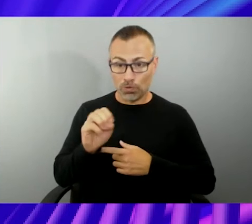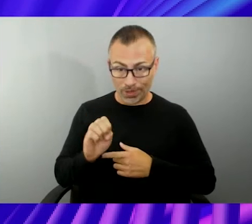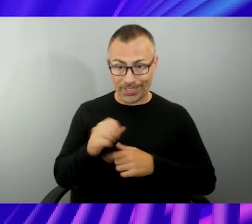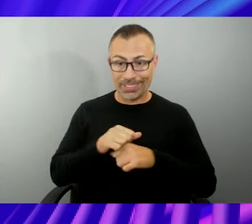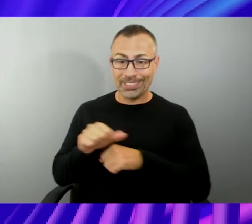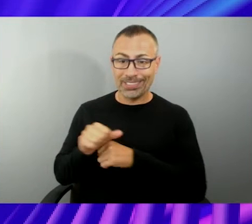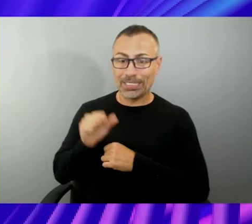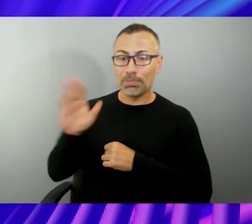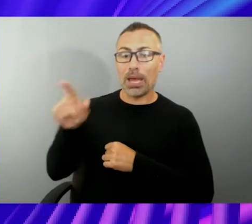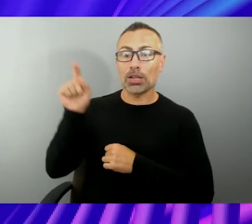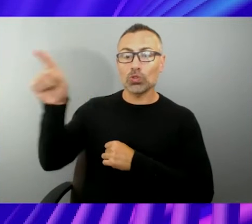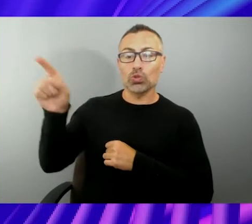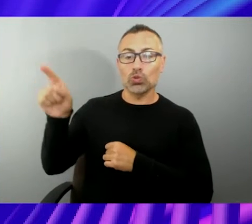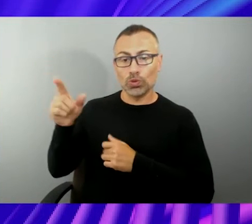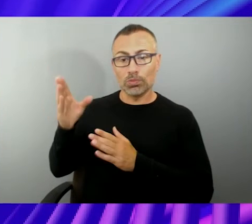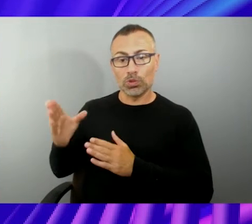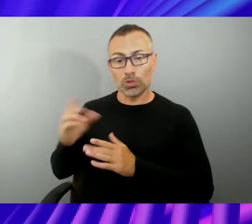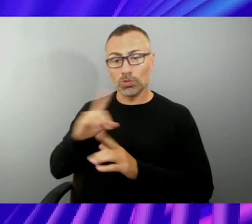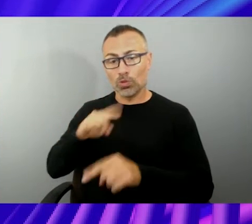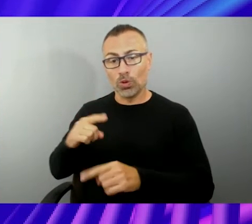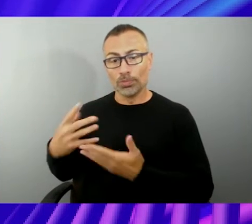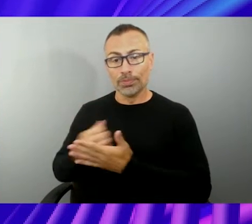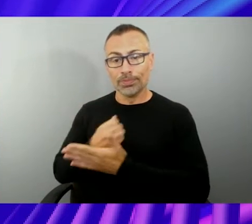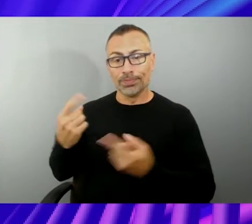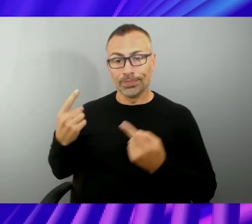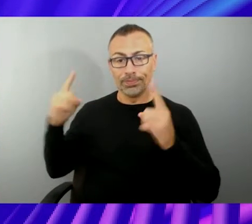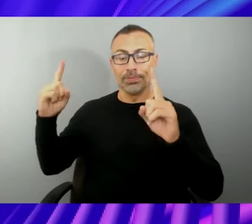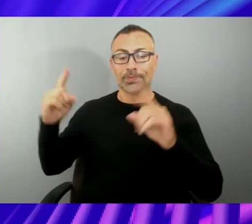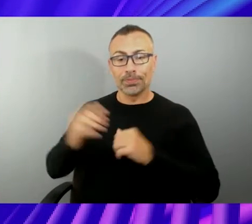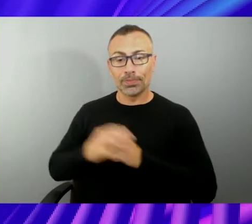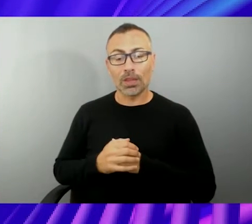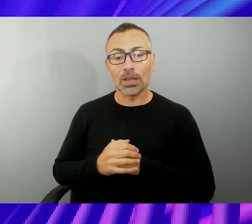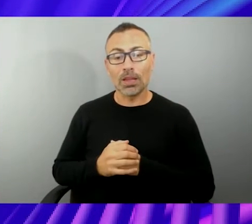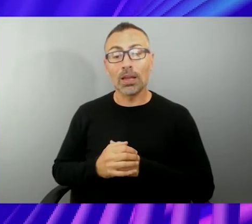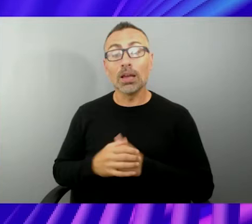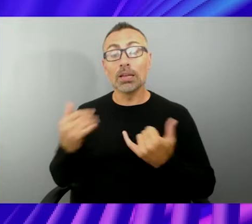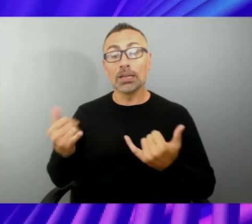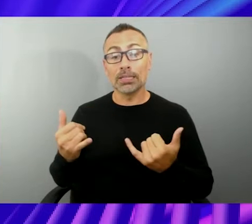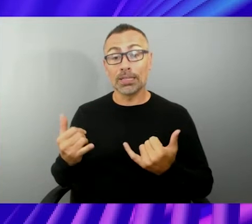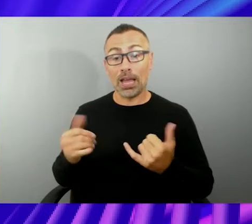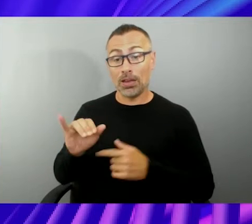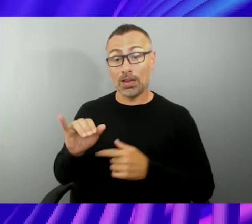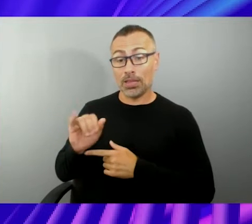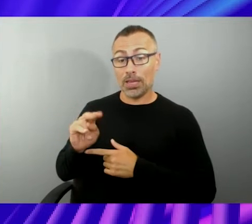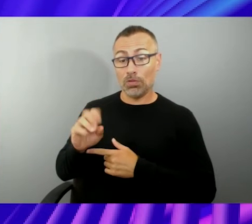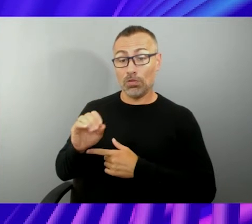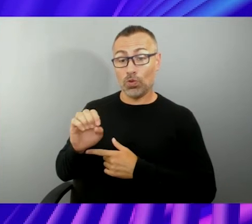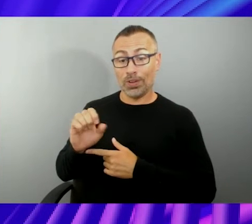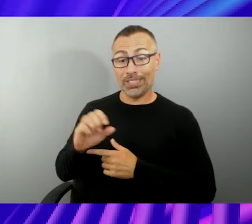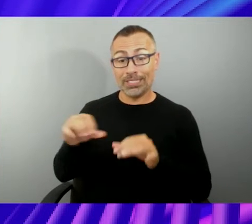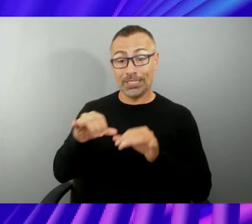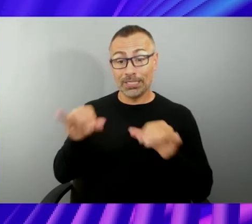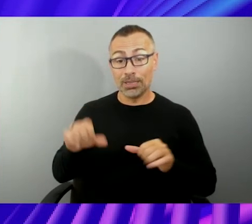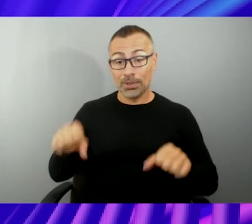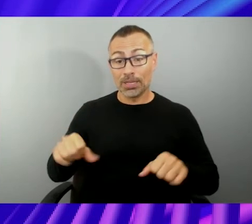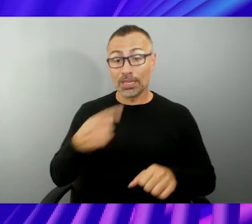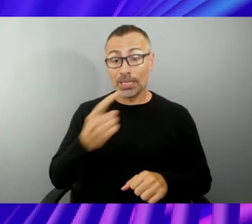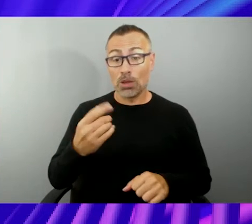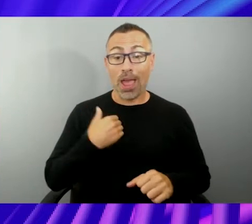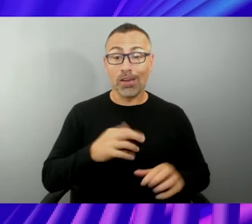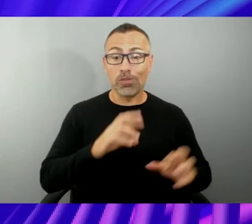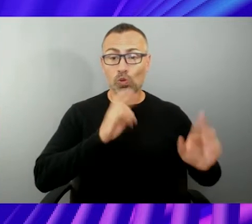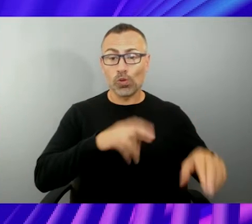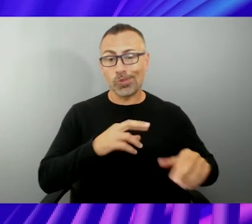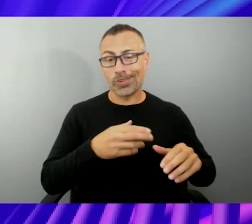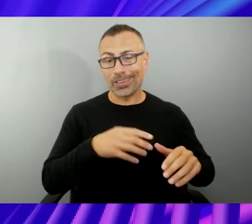user as a successful order is submitted. And in addition to that, the invoice system can also go ahead and say, hey, there's a reporting system out there. I'm going to